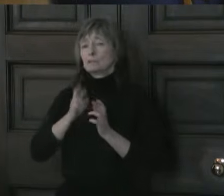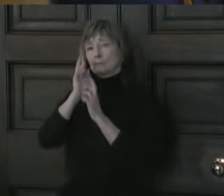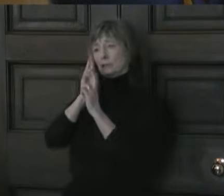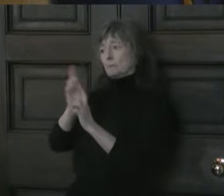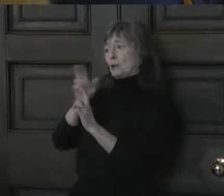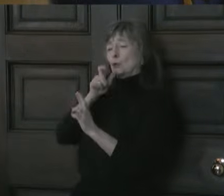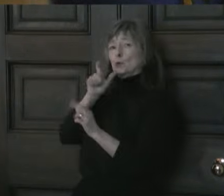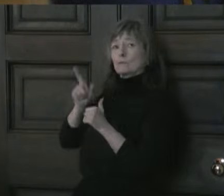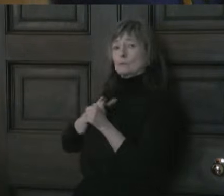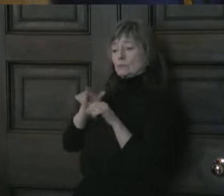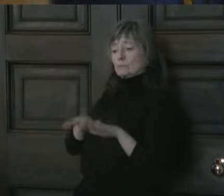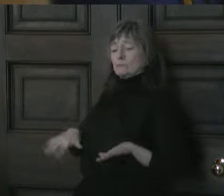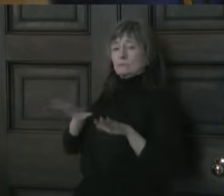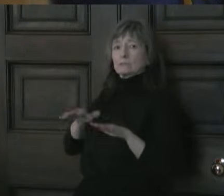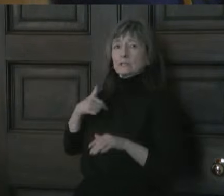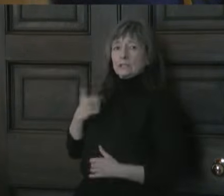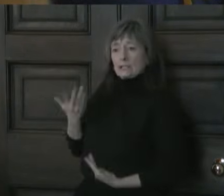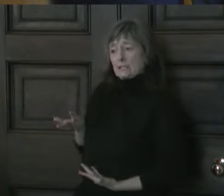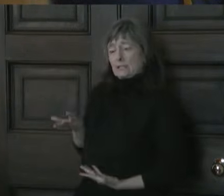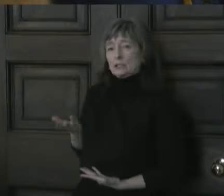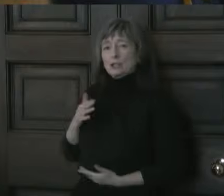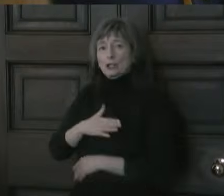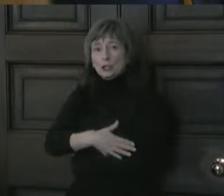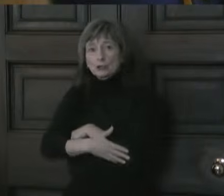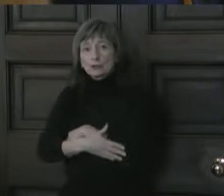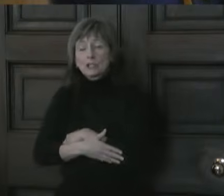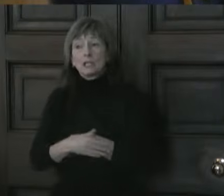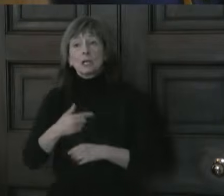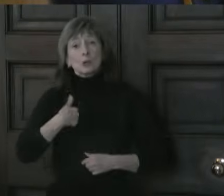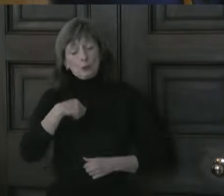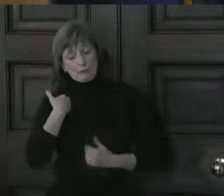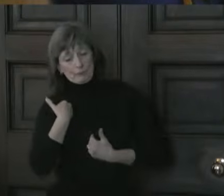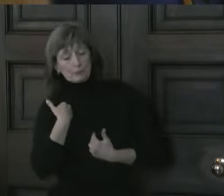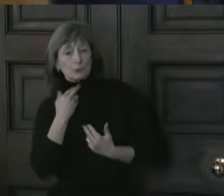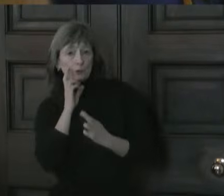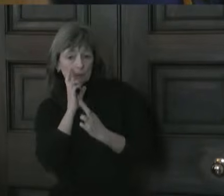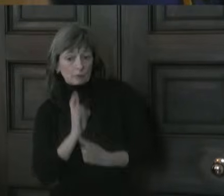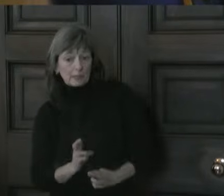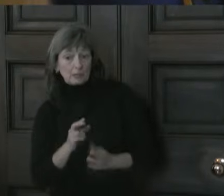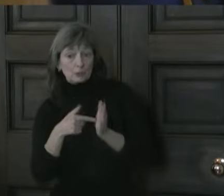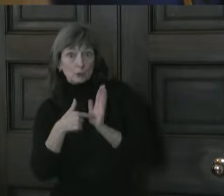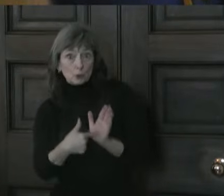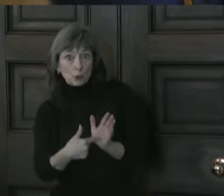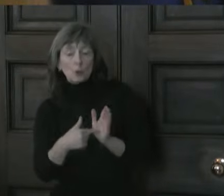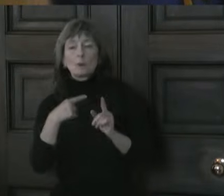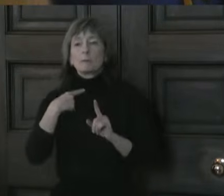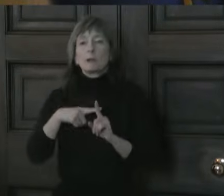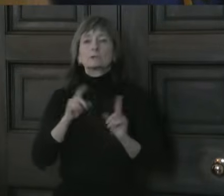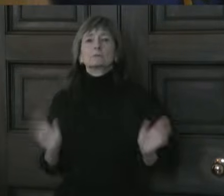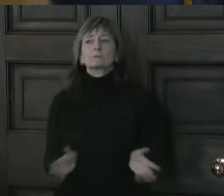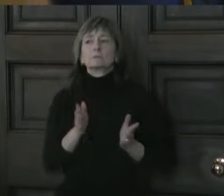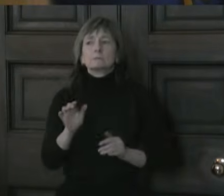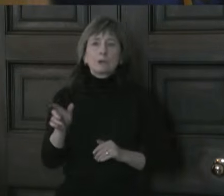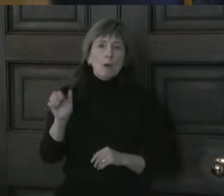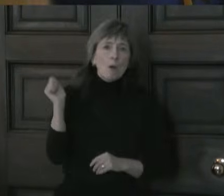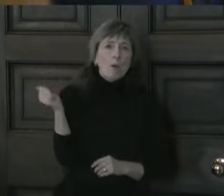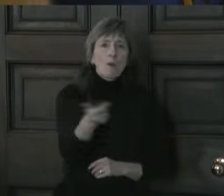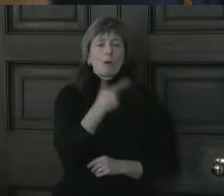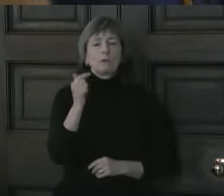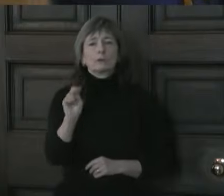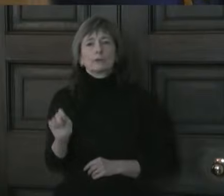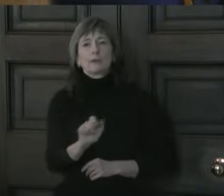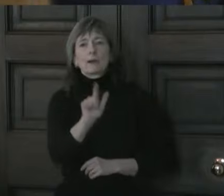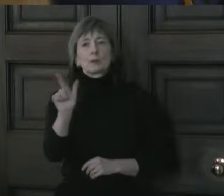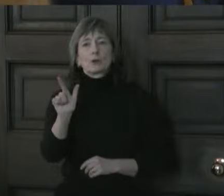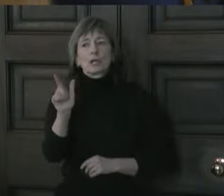country, and it is our responsibility not only to show this respect, but also to encourage Newfoundlanders and Labradorians